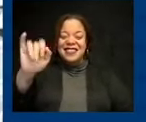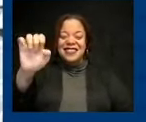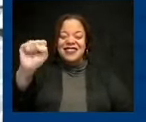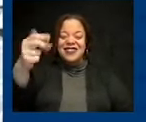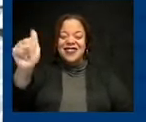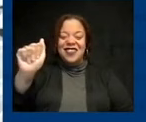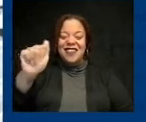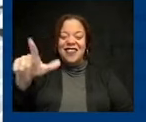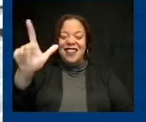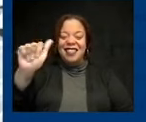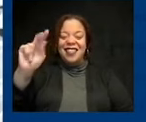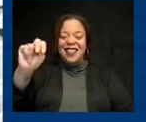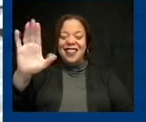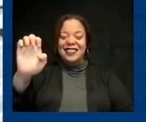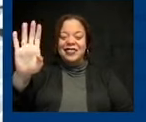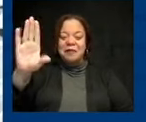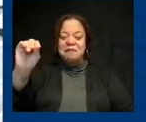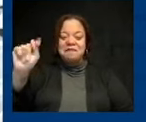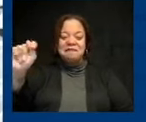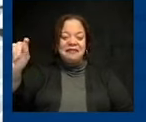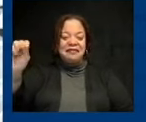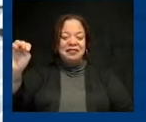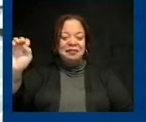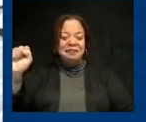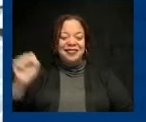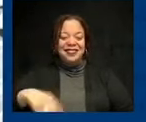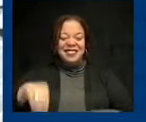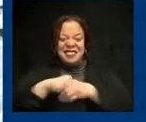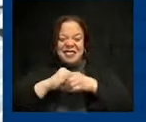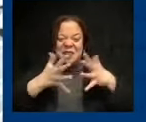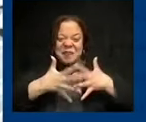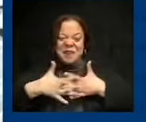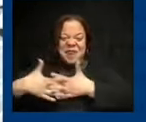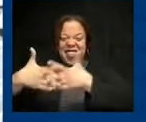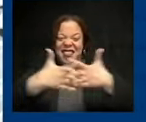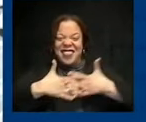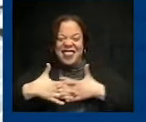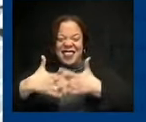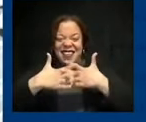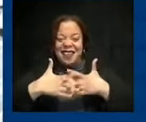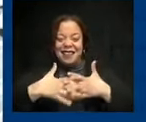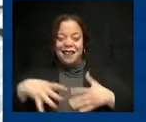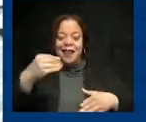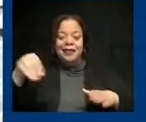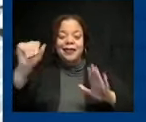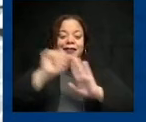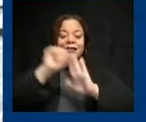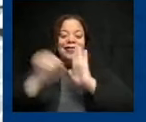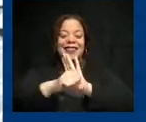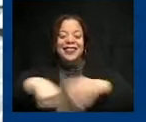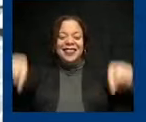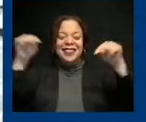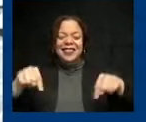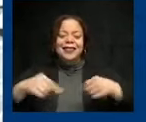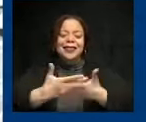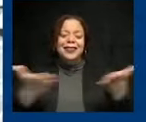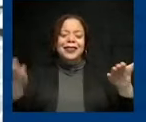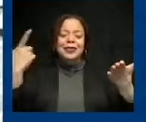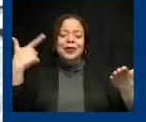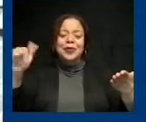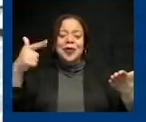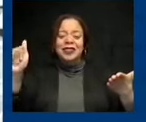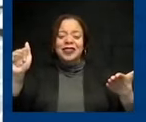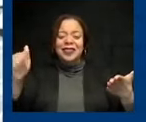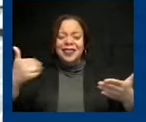over 19,000 cities, 3,006 counties, 14 boroughs,